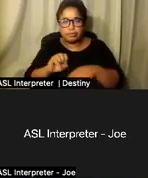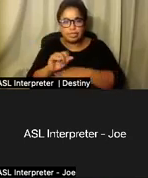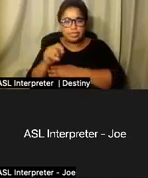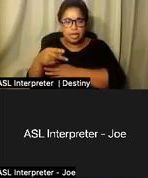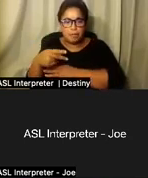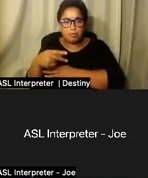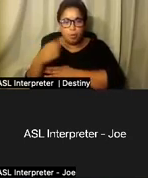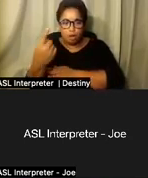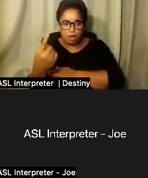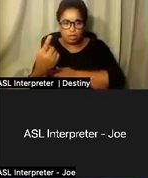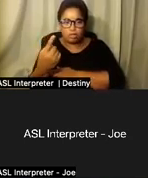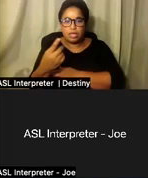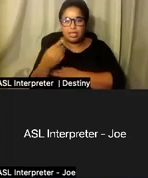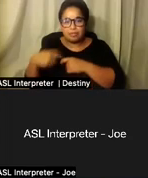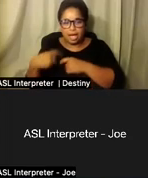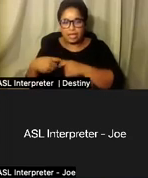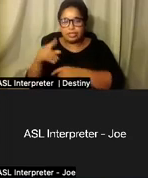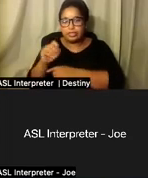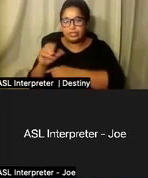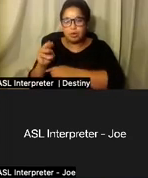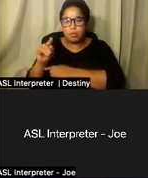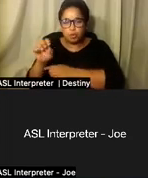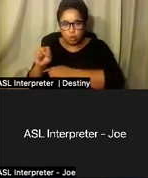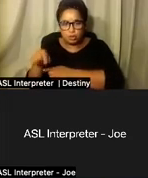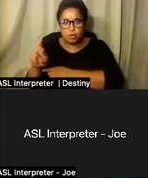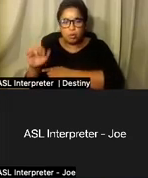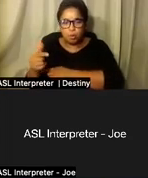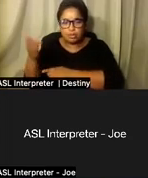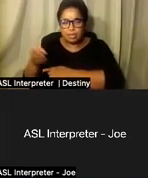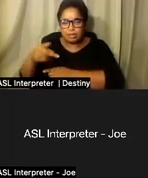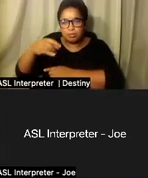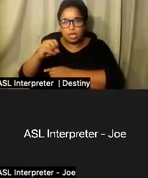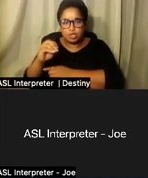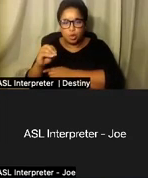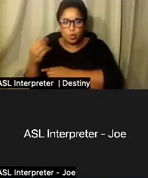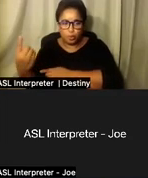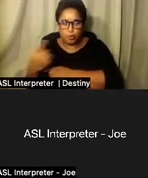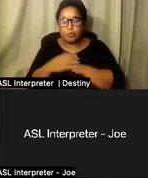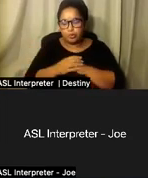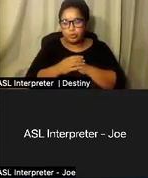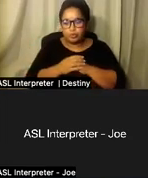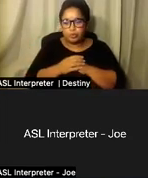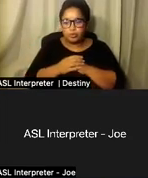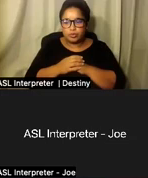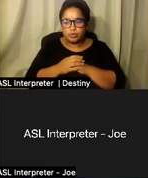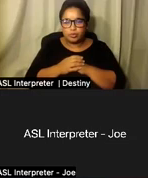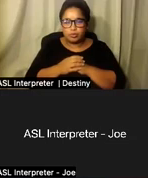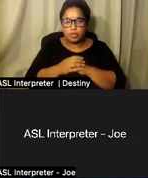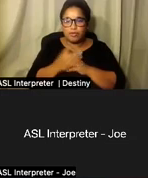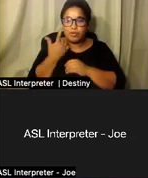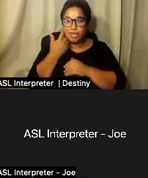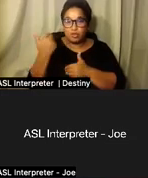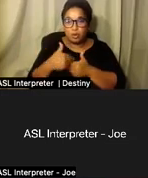terremotos.org/paso1. So thank you again for joining us. If you've just joined, definitely keep your sound on